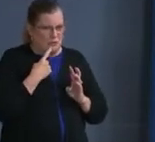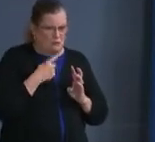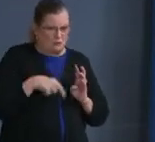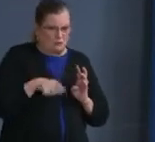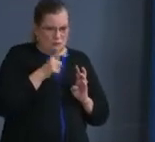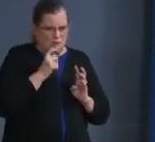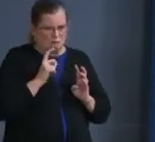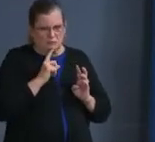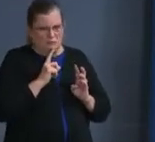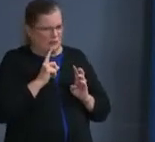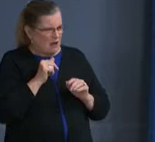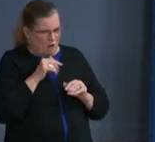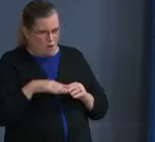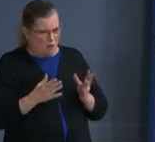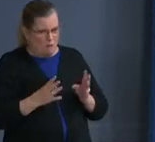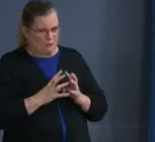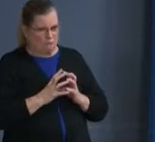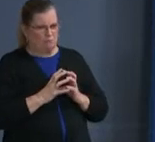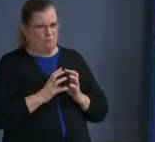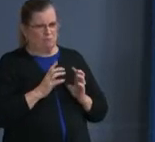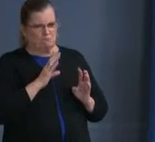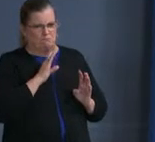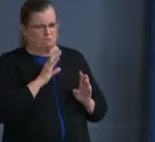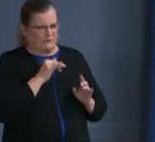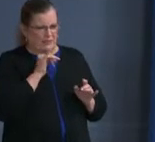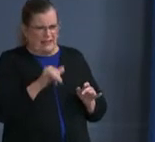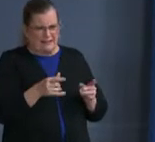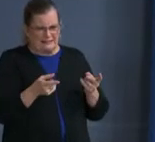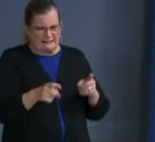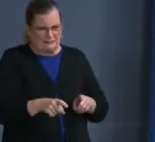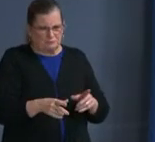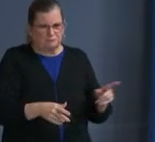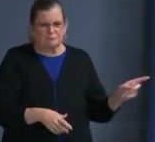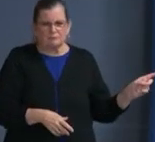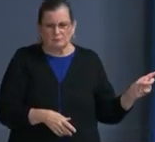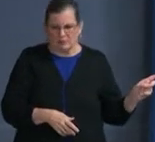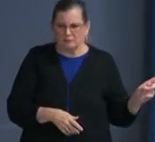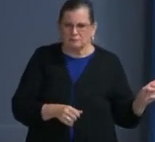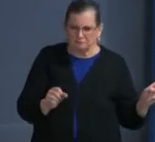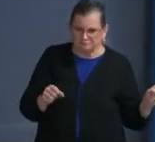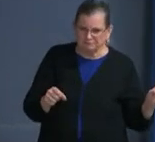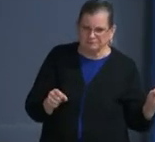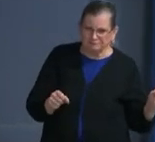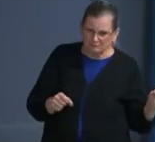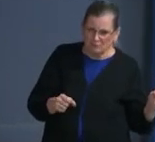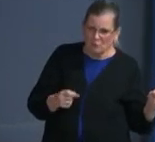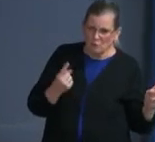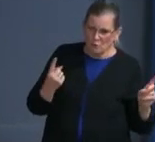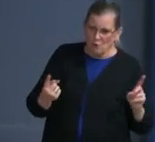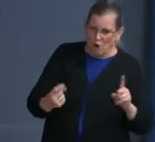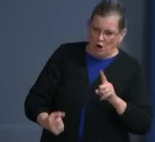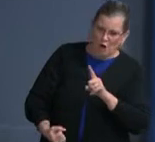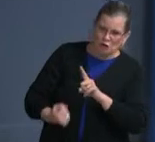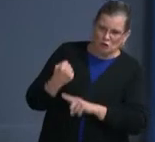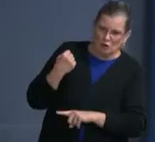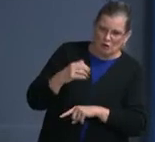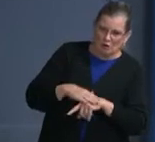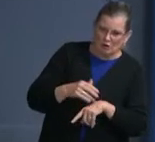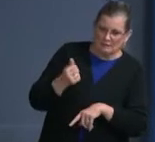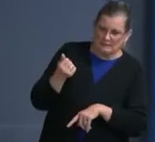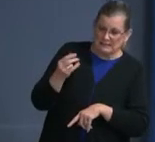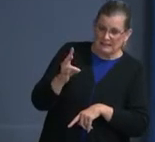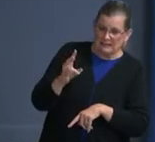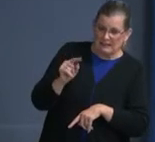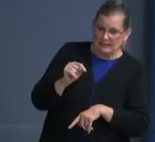being investigated. Tell us any more about that incident and that one man involved. So there was as you said, there was an assault at 17th and I that garnered a lot